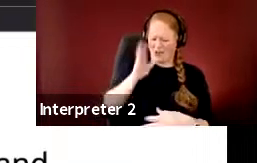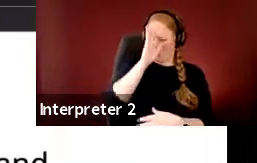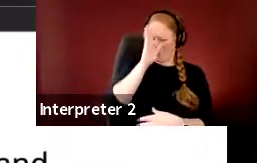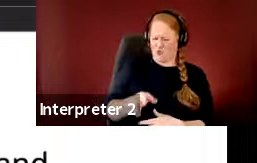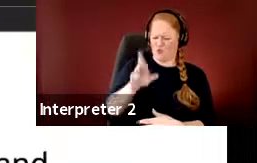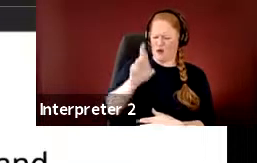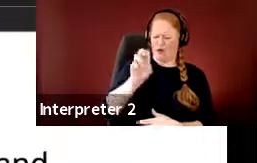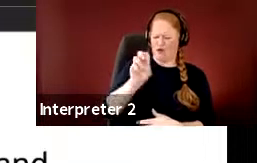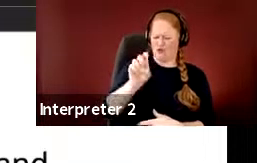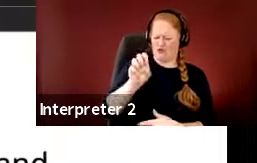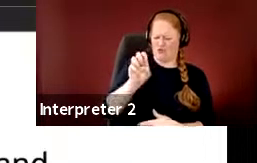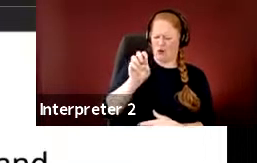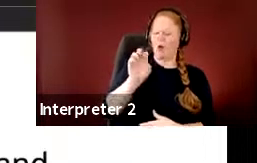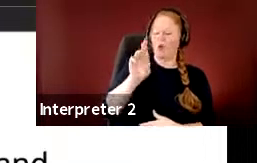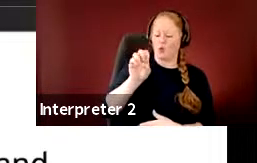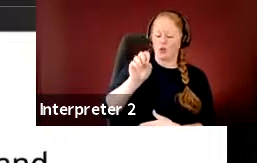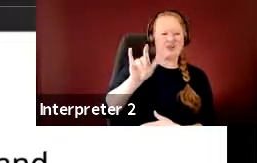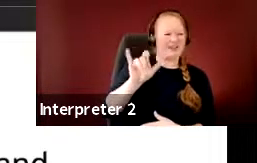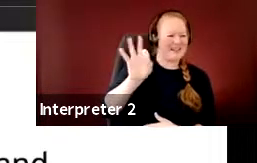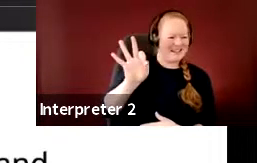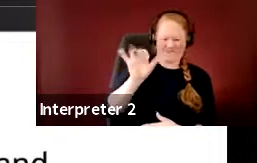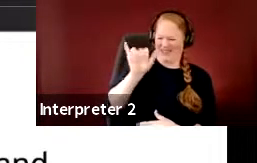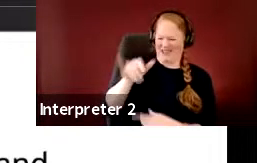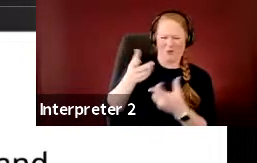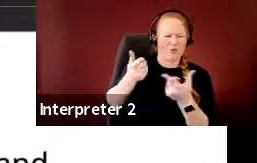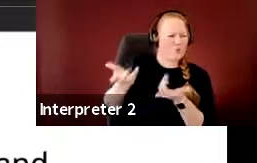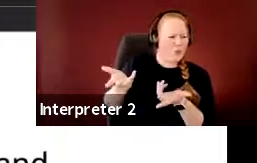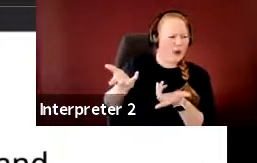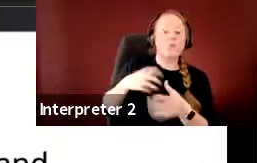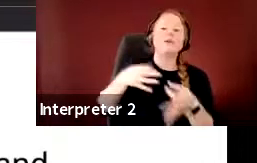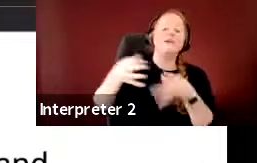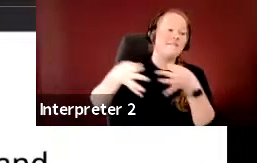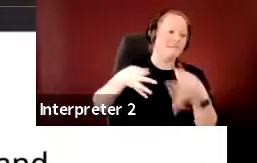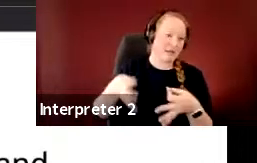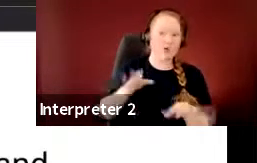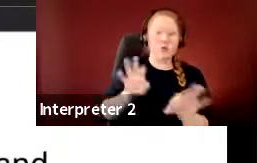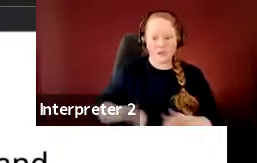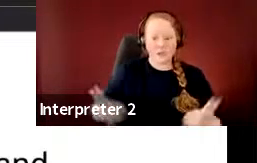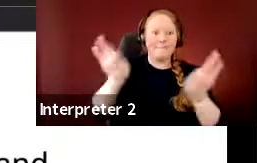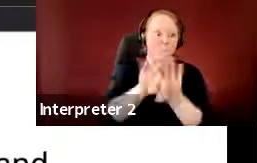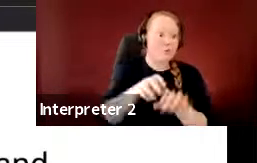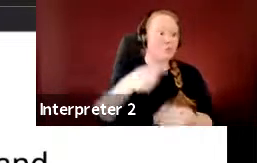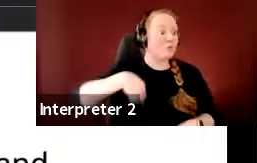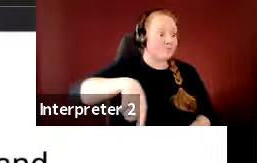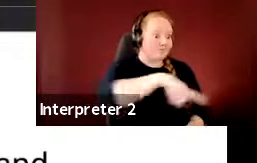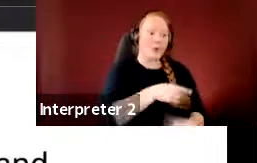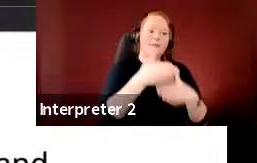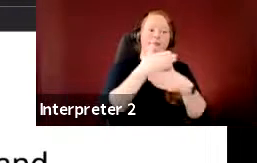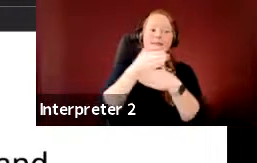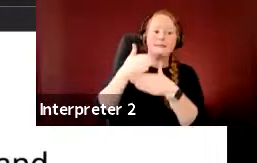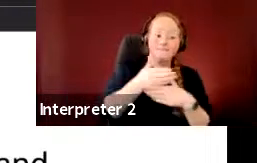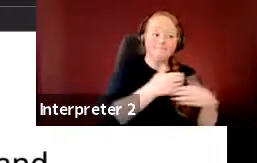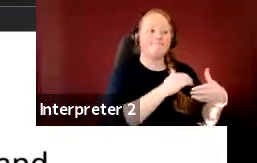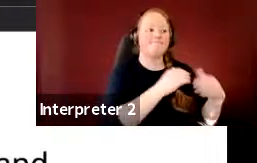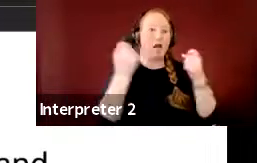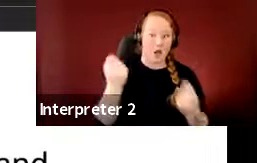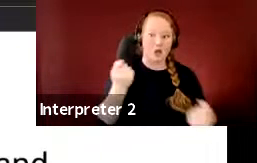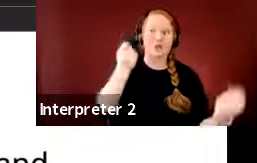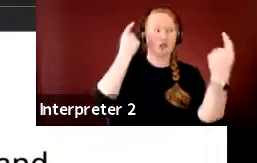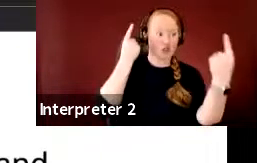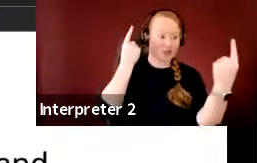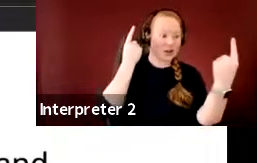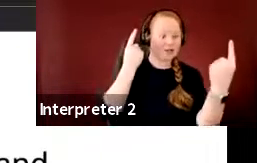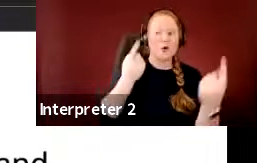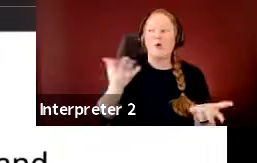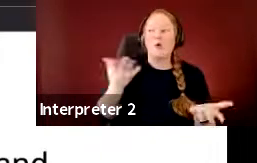to our work. We thought it was important that we had a shared understanding. And so this is where we